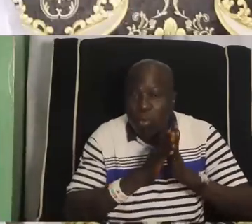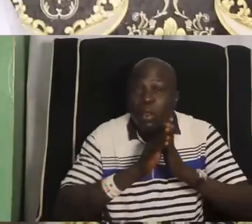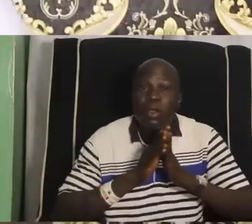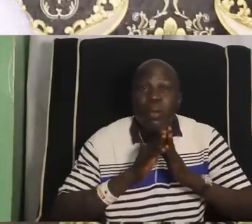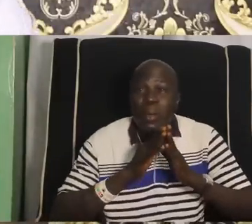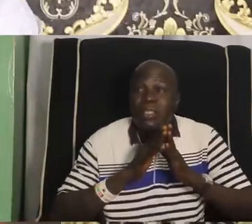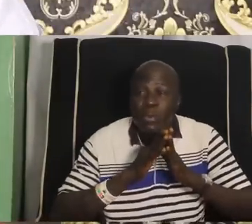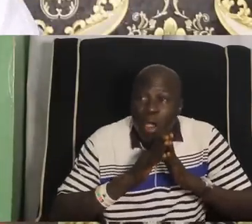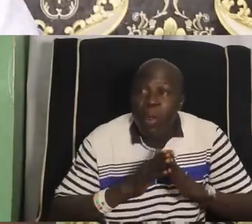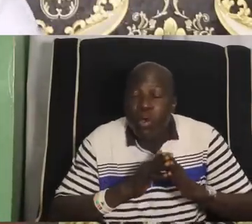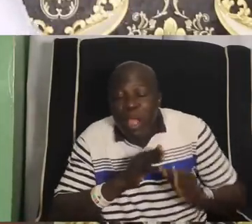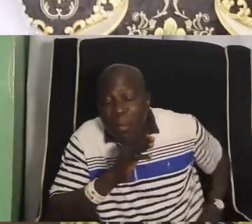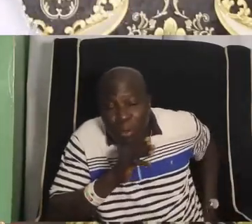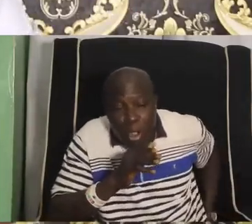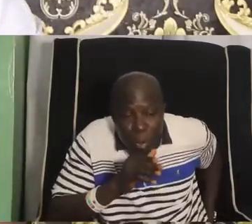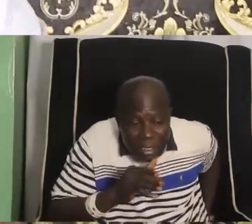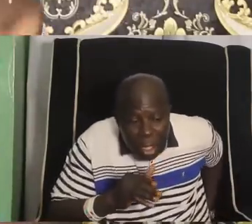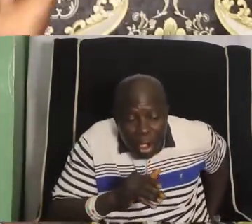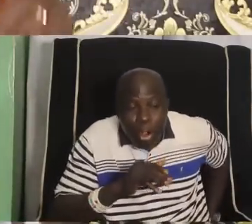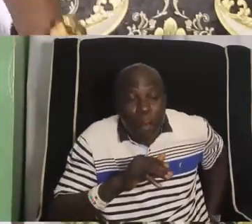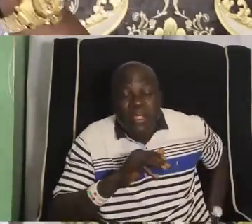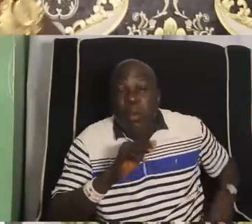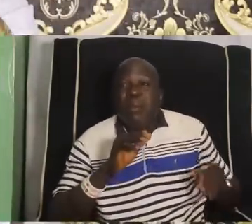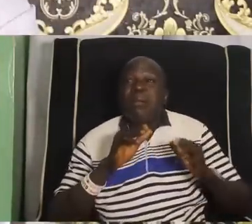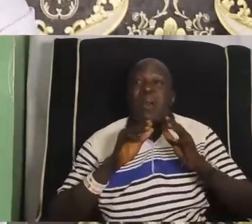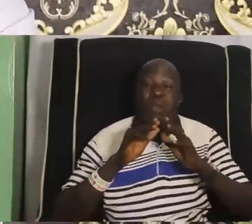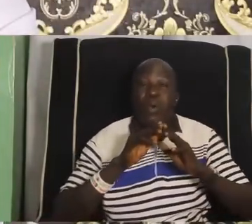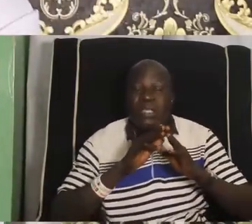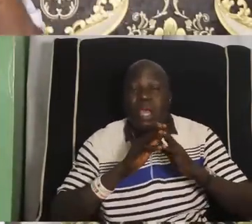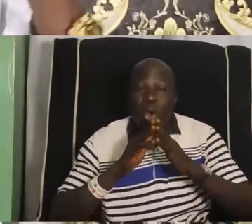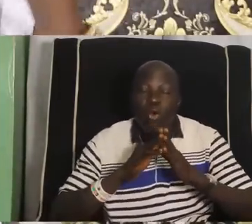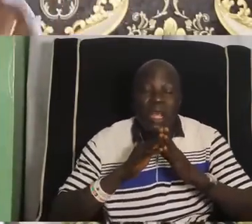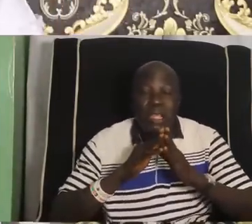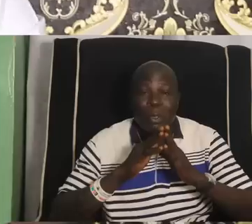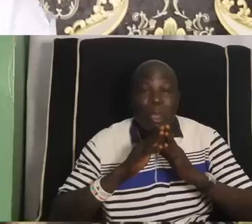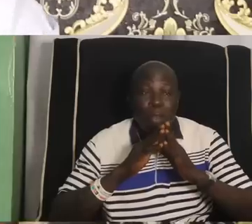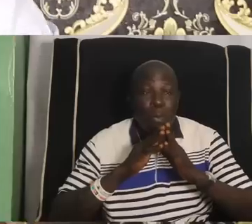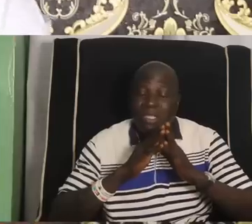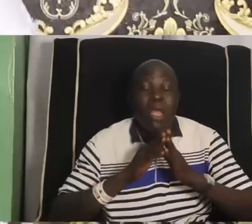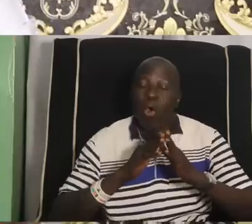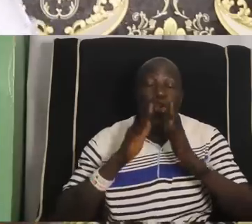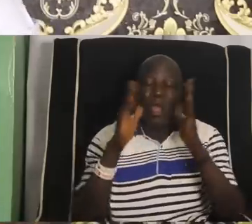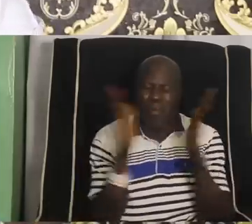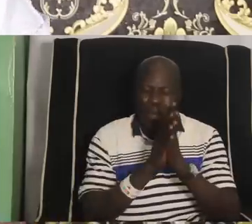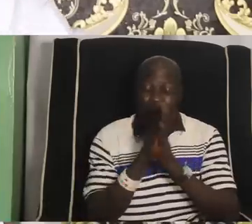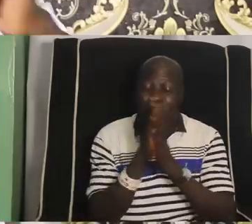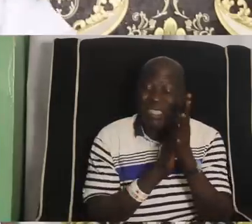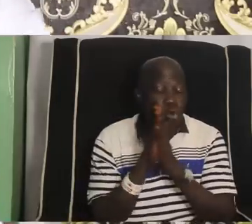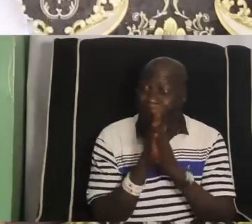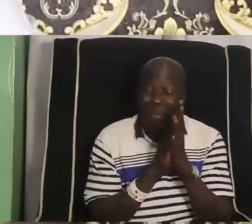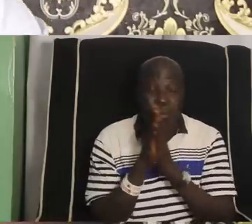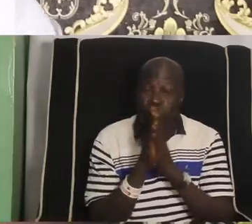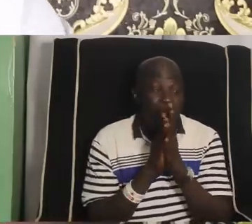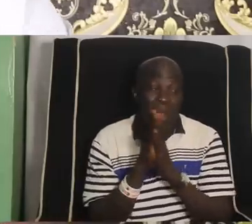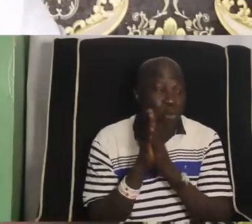need you. Oh yeah, oh yeah, oh yeah, oh yeah, oh yeah, oh yeah, oh yeah, oh yeah, oh yeah, oh yeah,